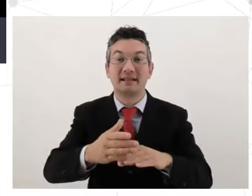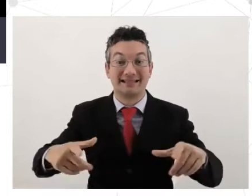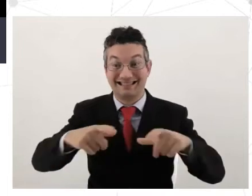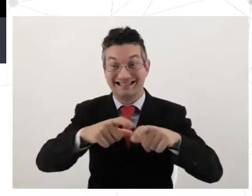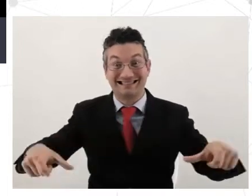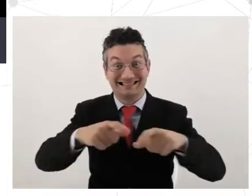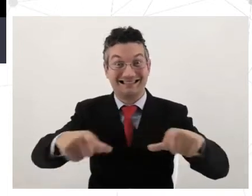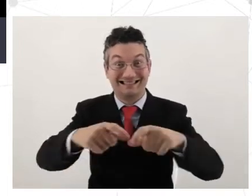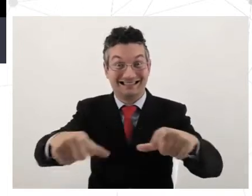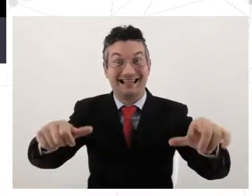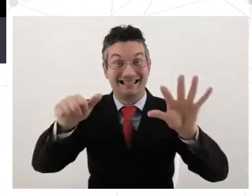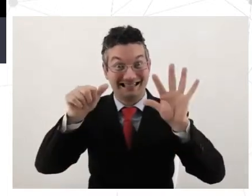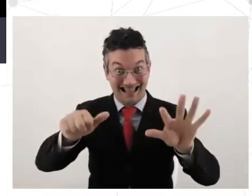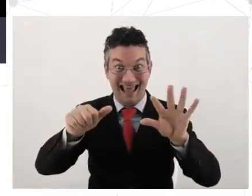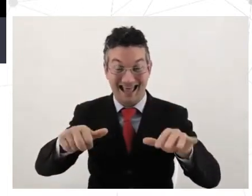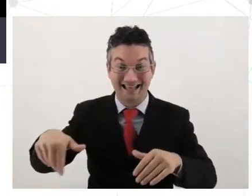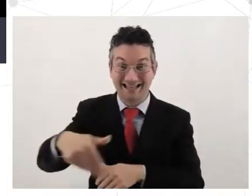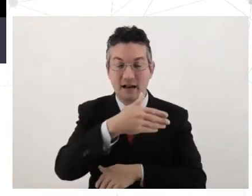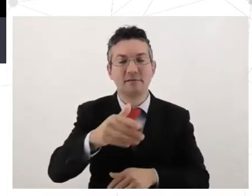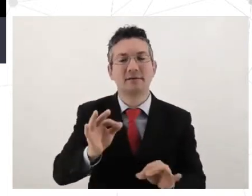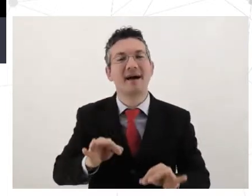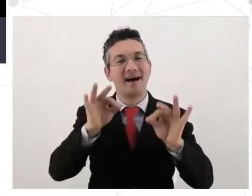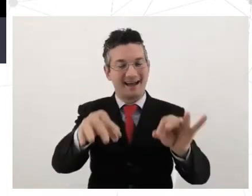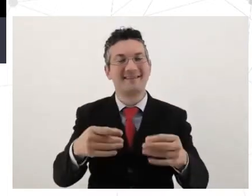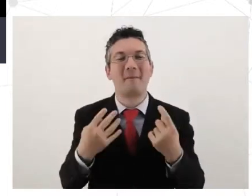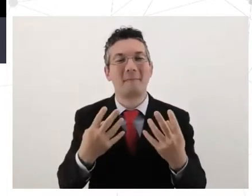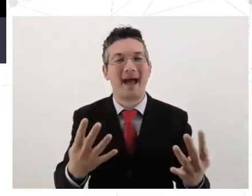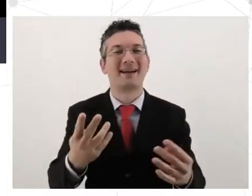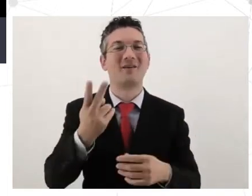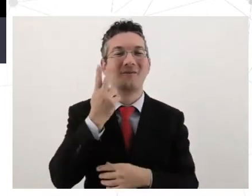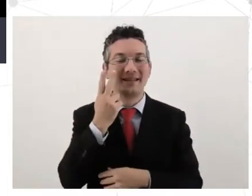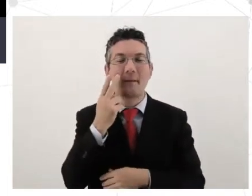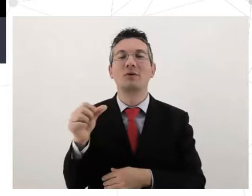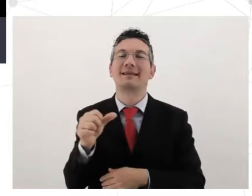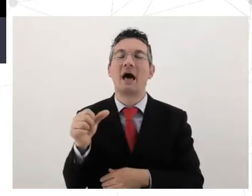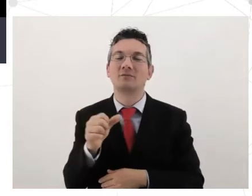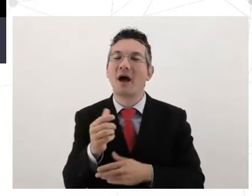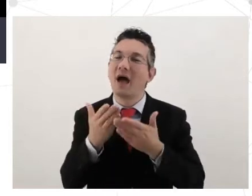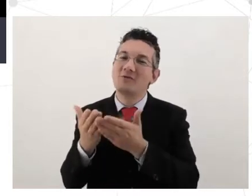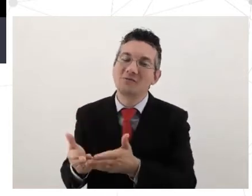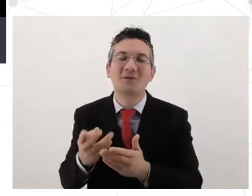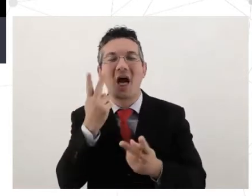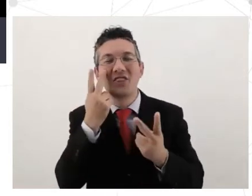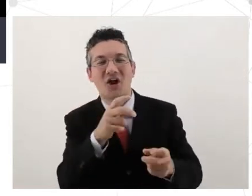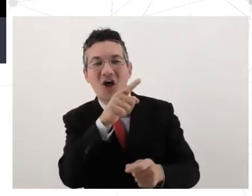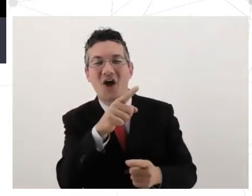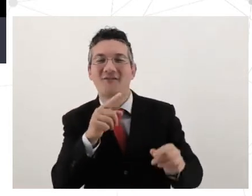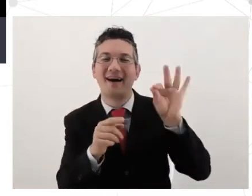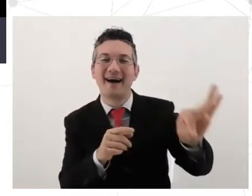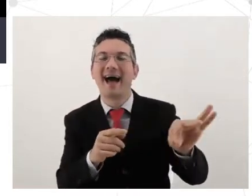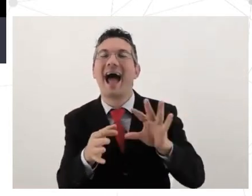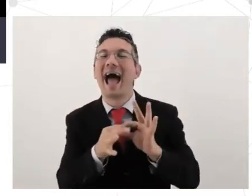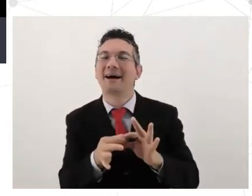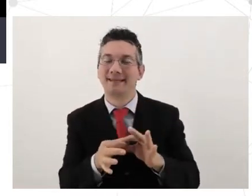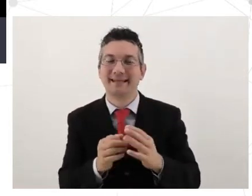My friend has shared me a marker, and I'm very happy for the Soundscape to have that opportunity to have friends,